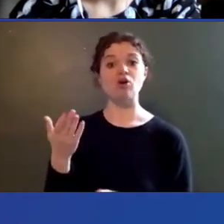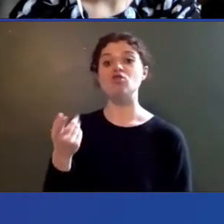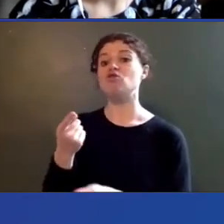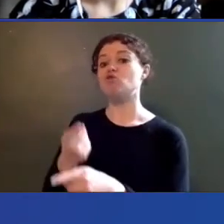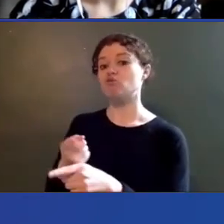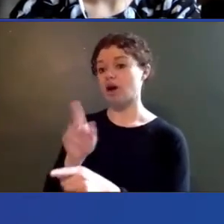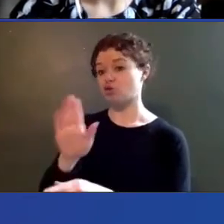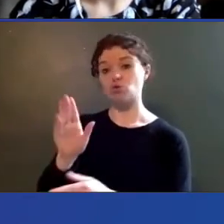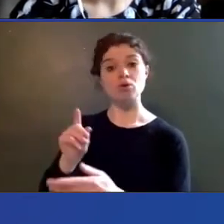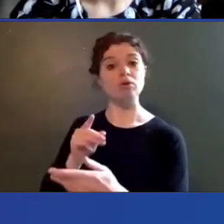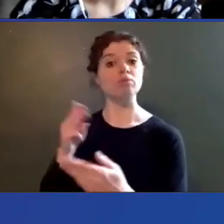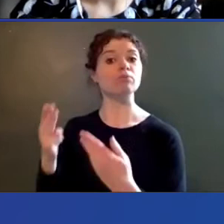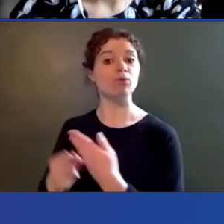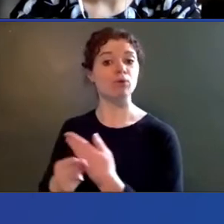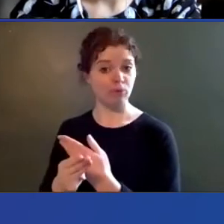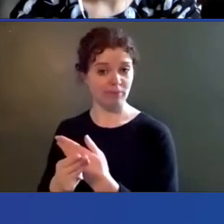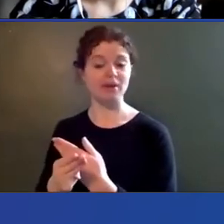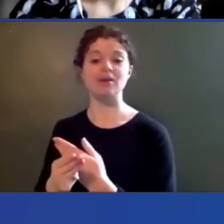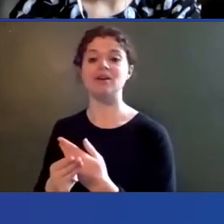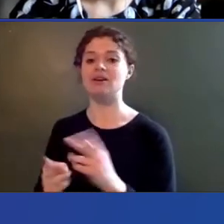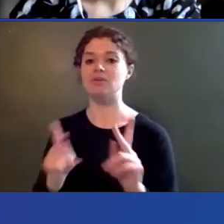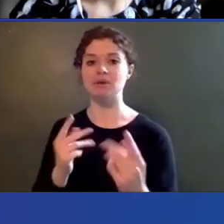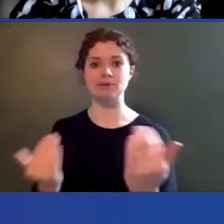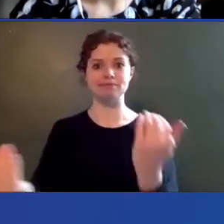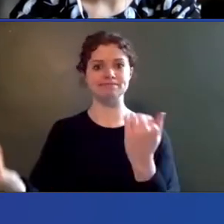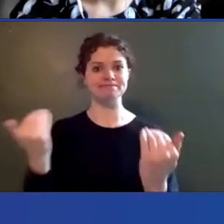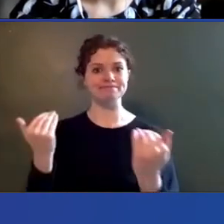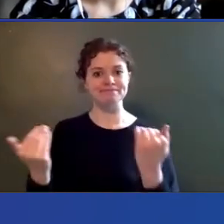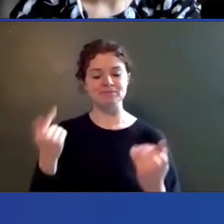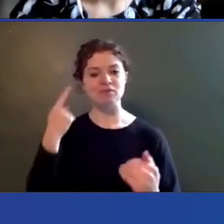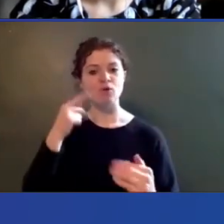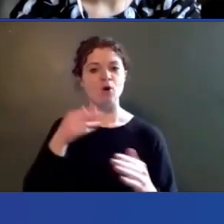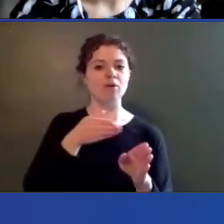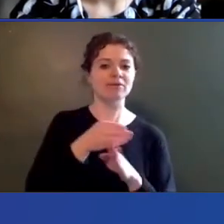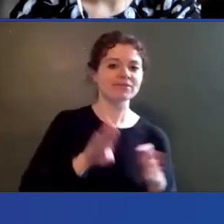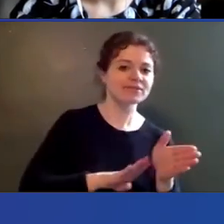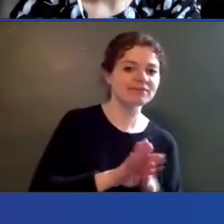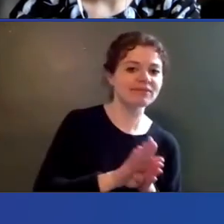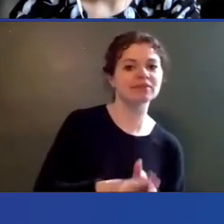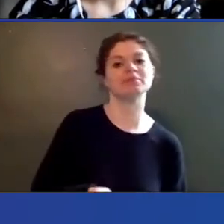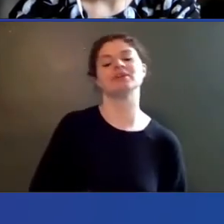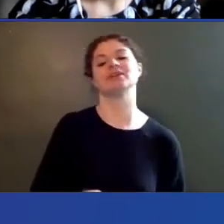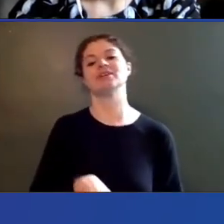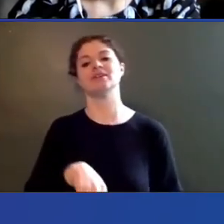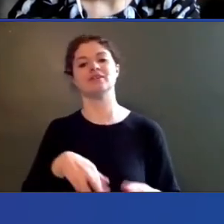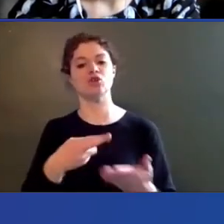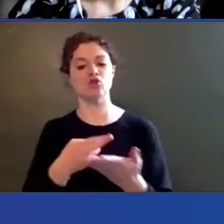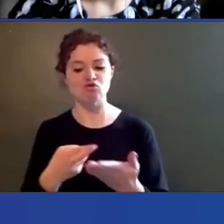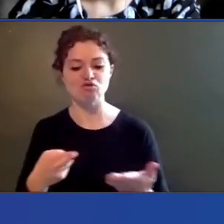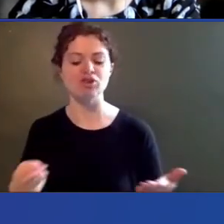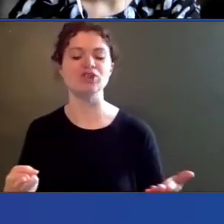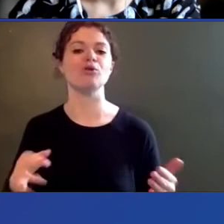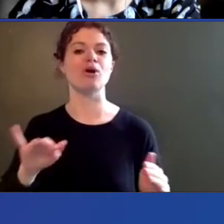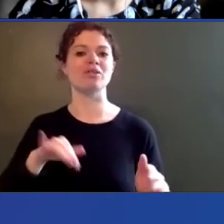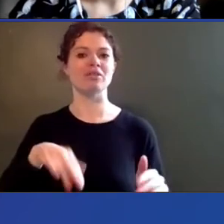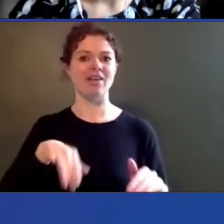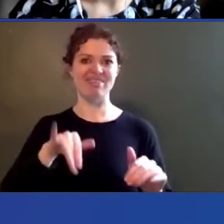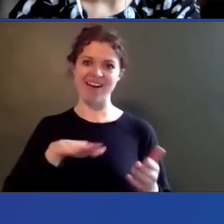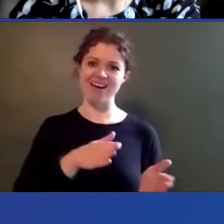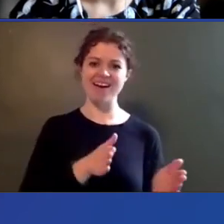other reasons than advocacy. They're coming to you because they're getting professional development or other resources. And then that becomes, first of all,